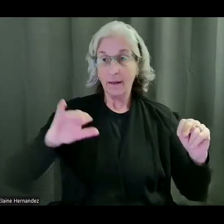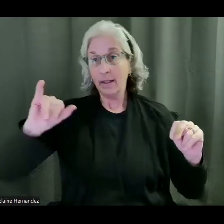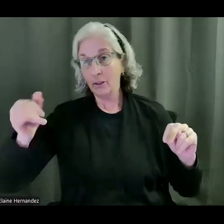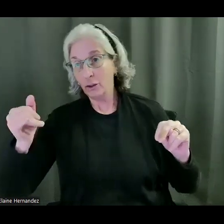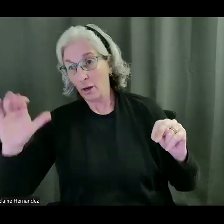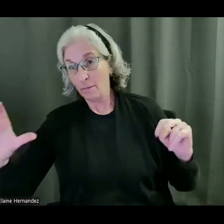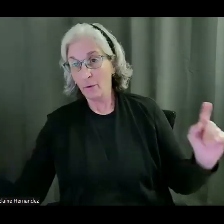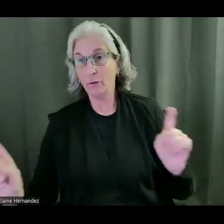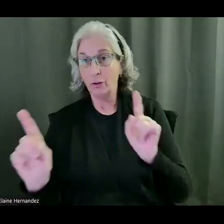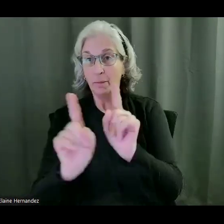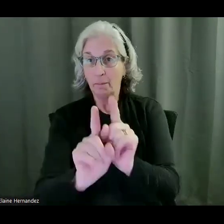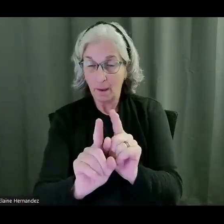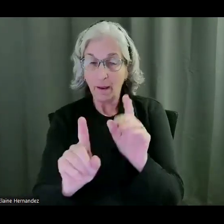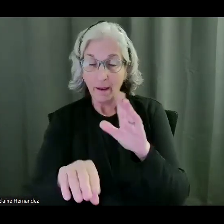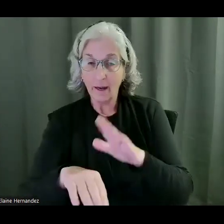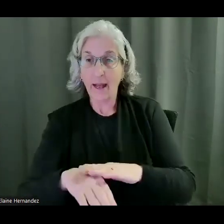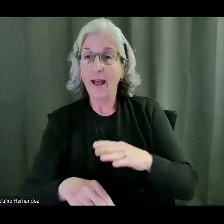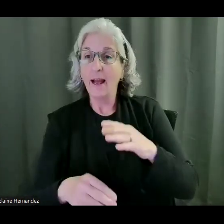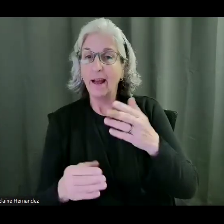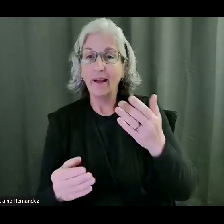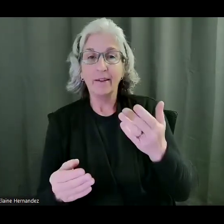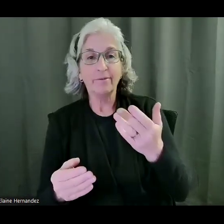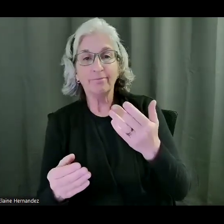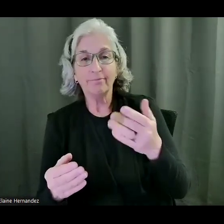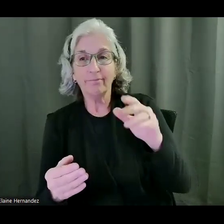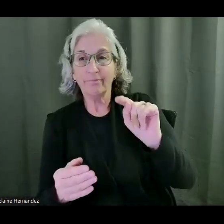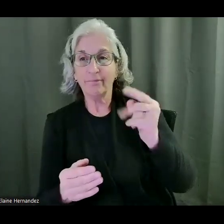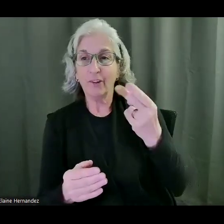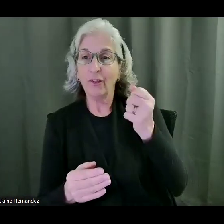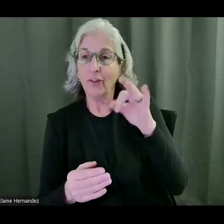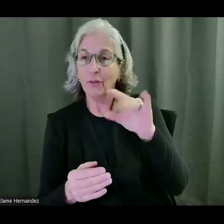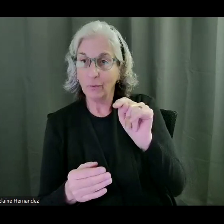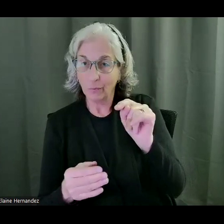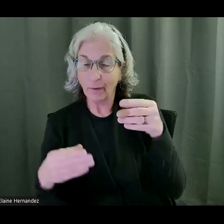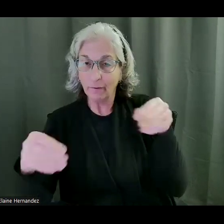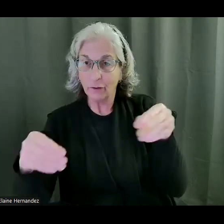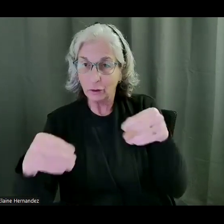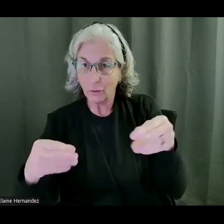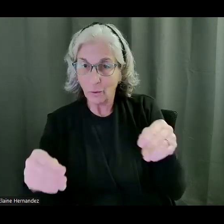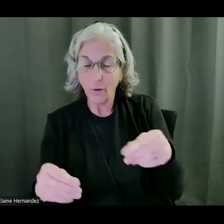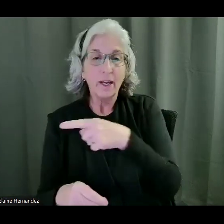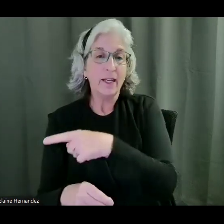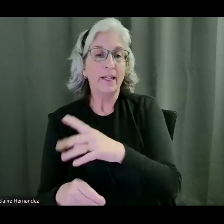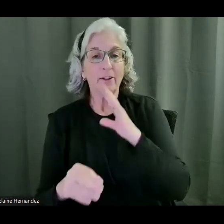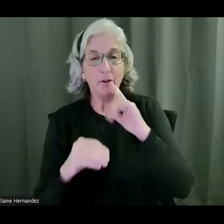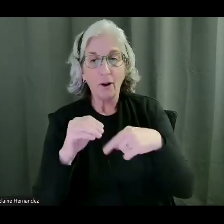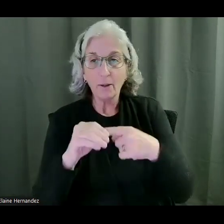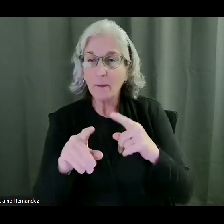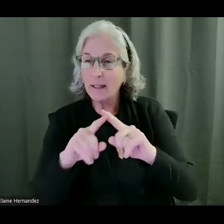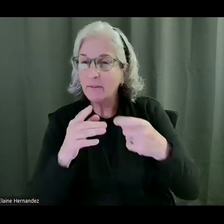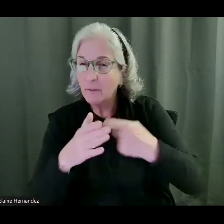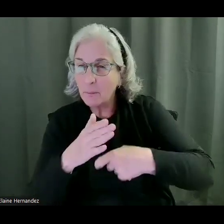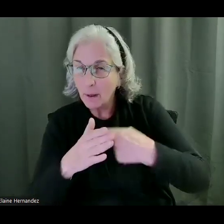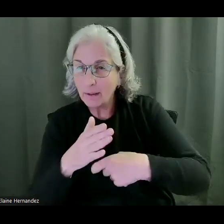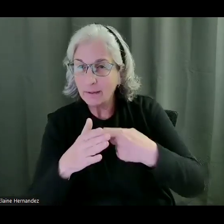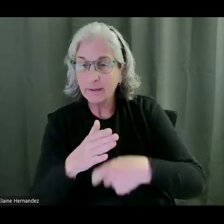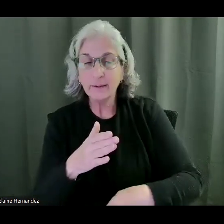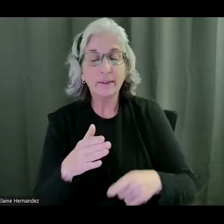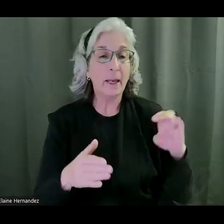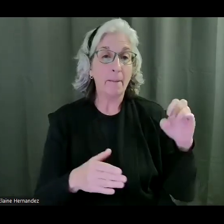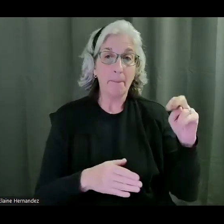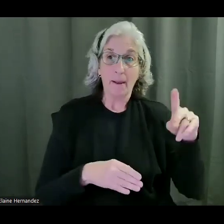objects and practice communicating with non-family members by asking a sales associate for a price on an unmarked